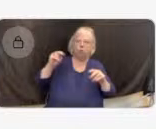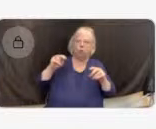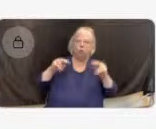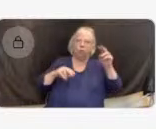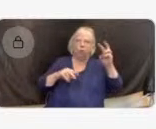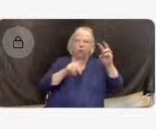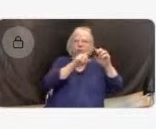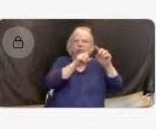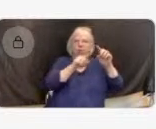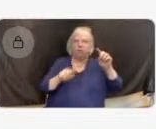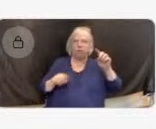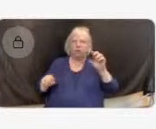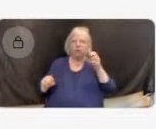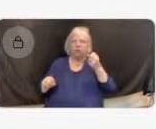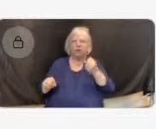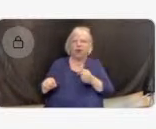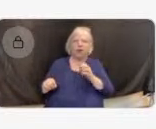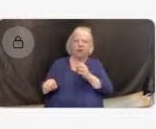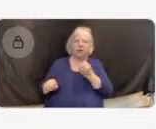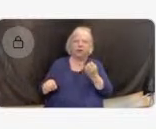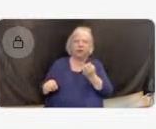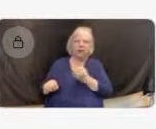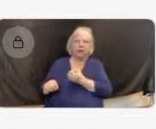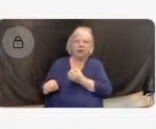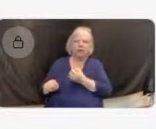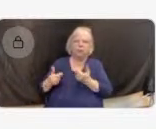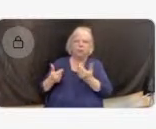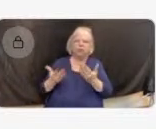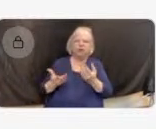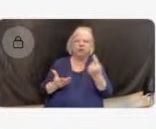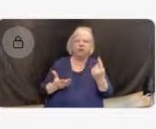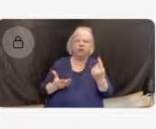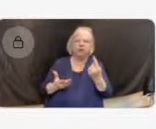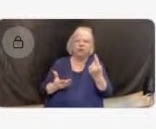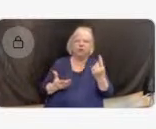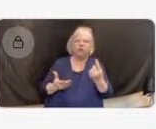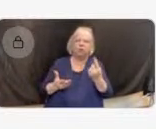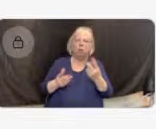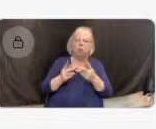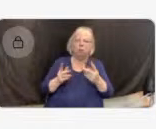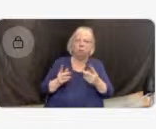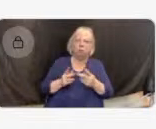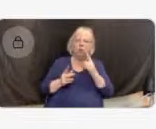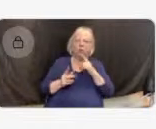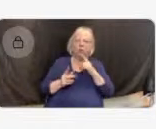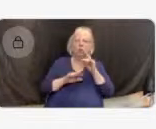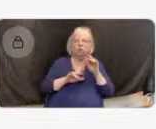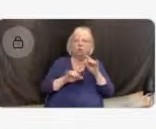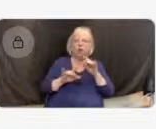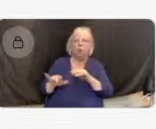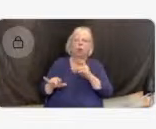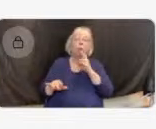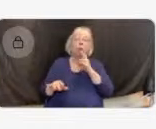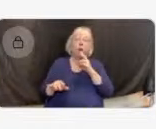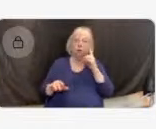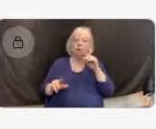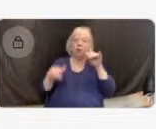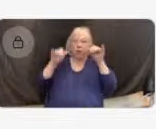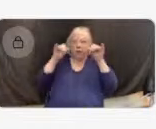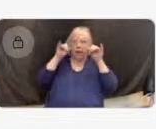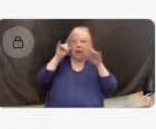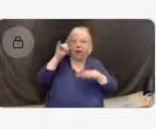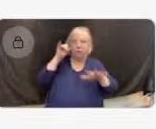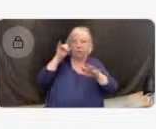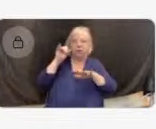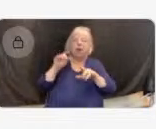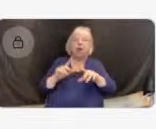through my cattle operation, providing the sole source of flowing water for these cows. It also